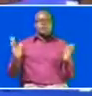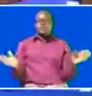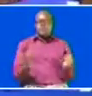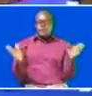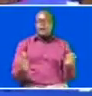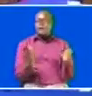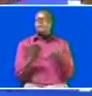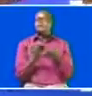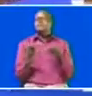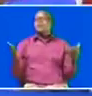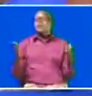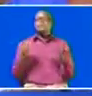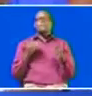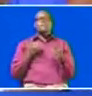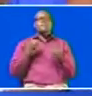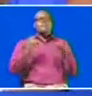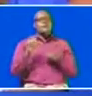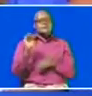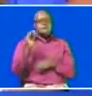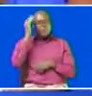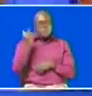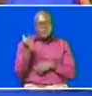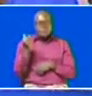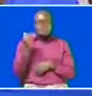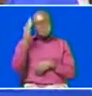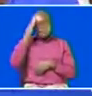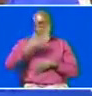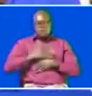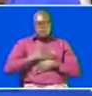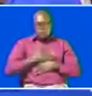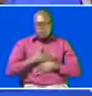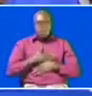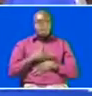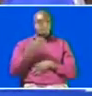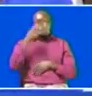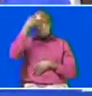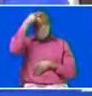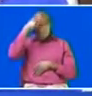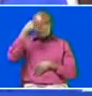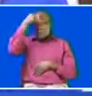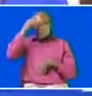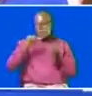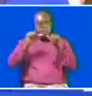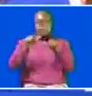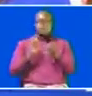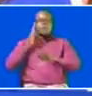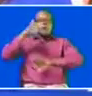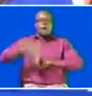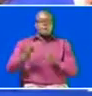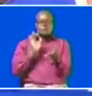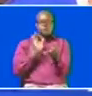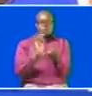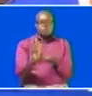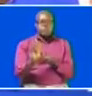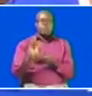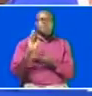encourage unnecessary fighting, because I know that Honorable Wetangula has moved on after he was removed from